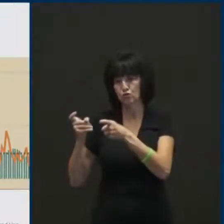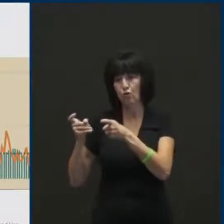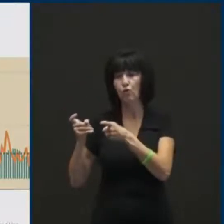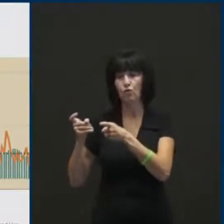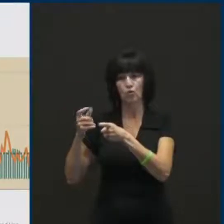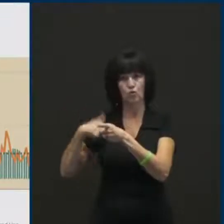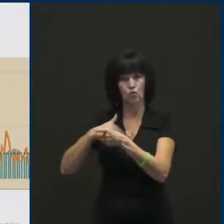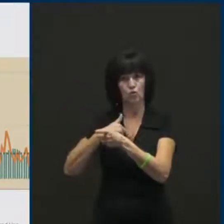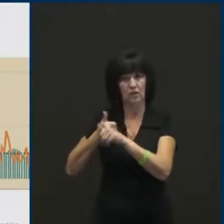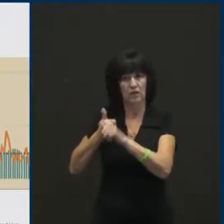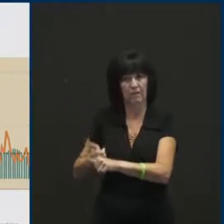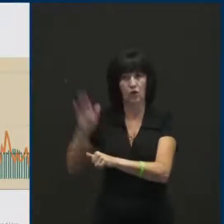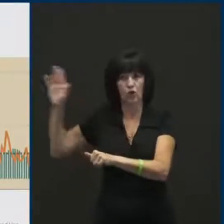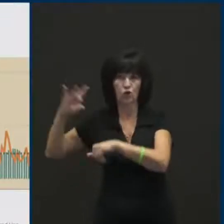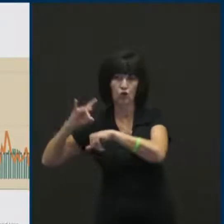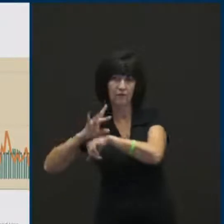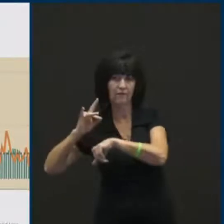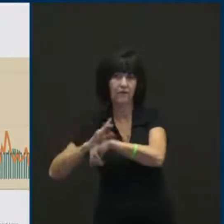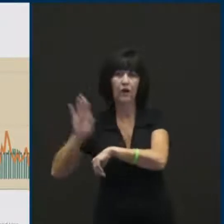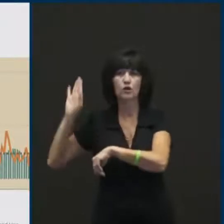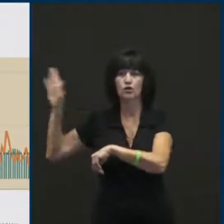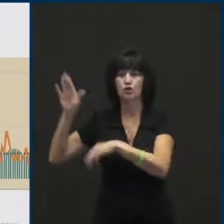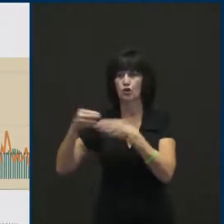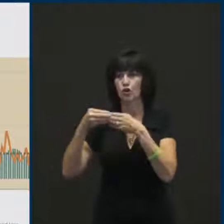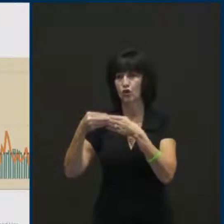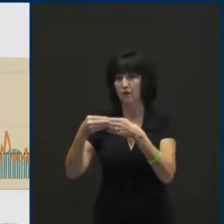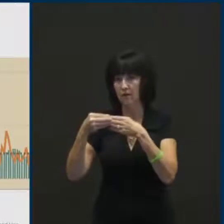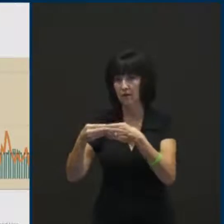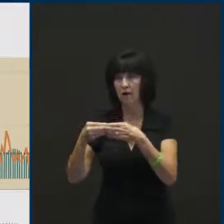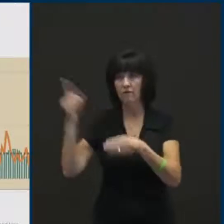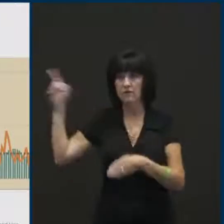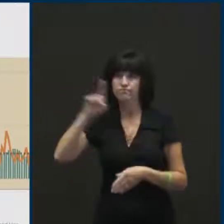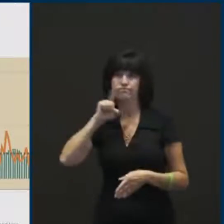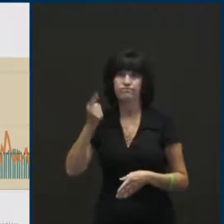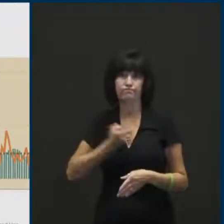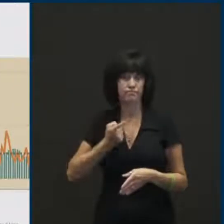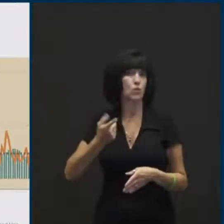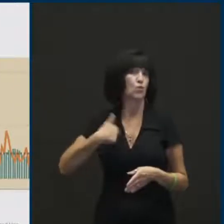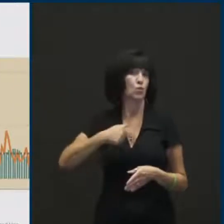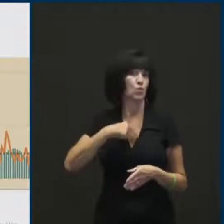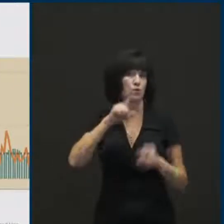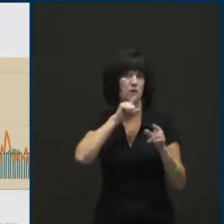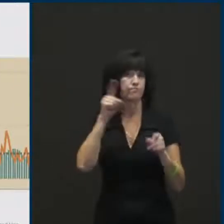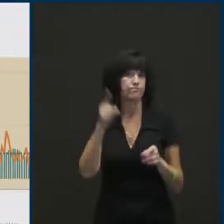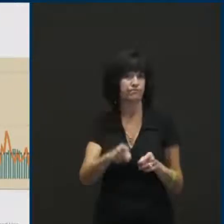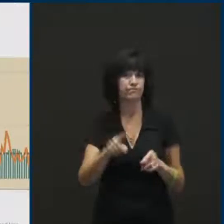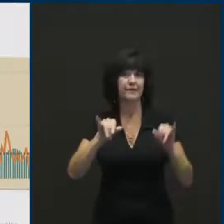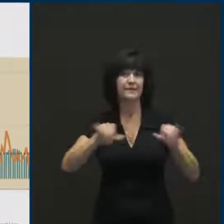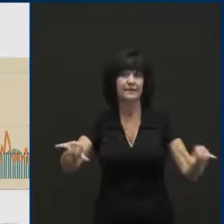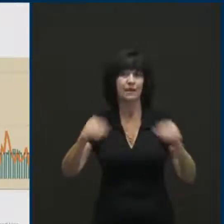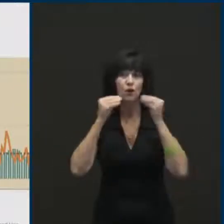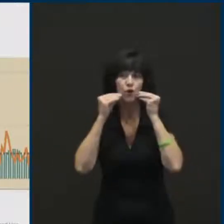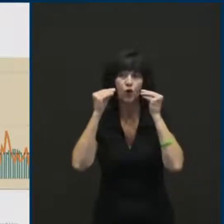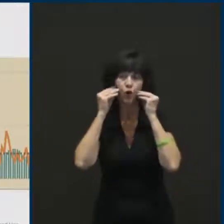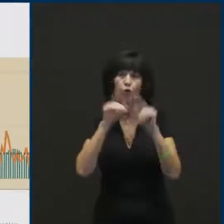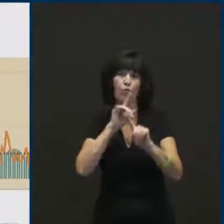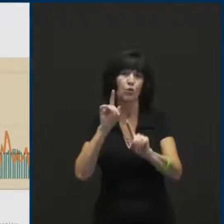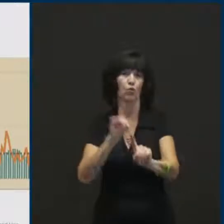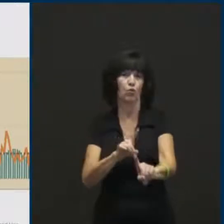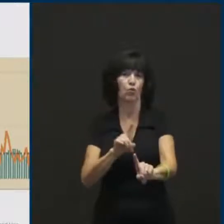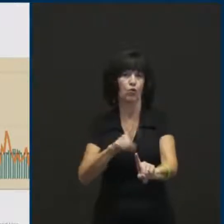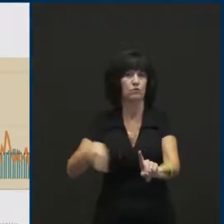we shut down sectors of our economy, put in place stay-at-home orders, and